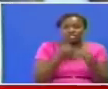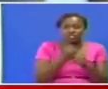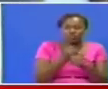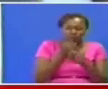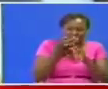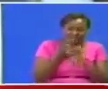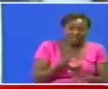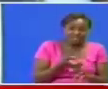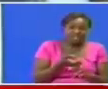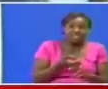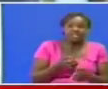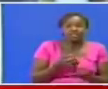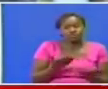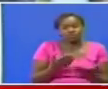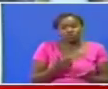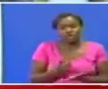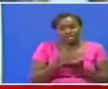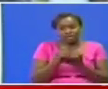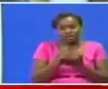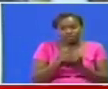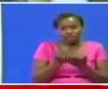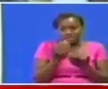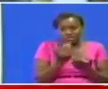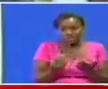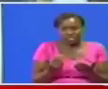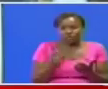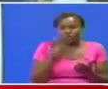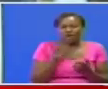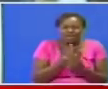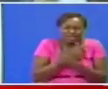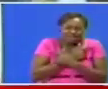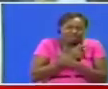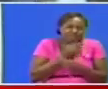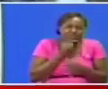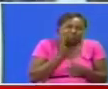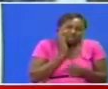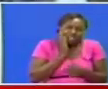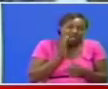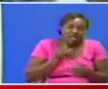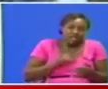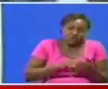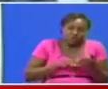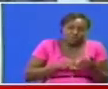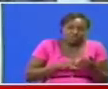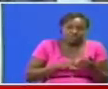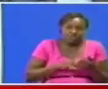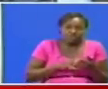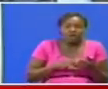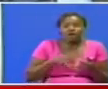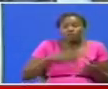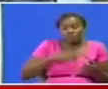hard to help our children by being a wonderful, loving mother and wife. That is my wife,